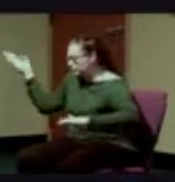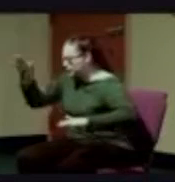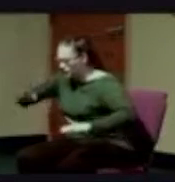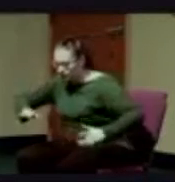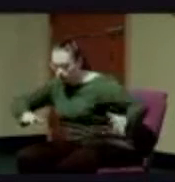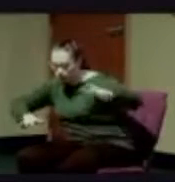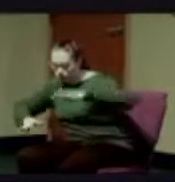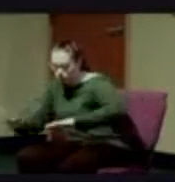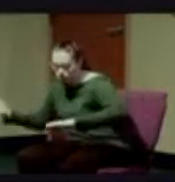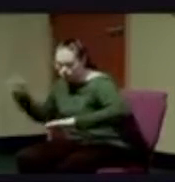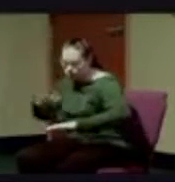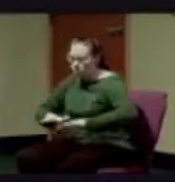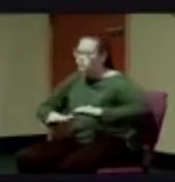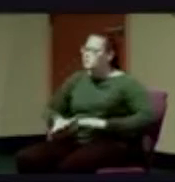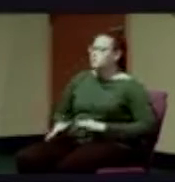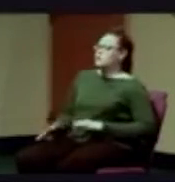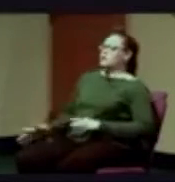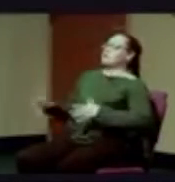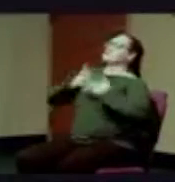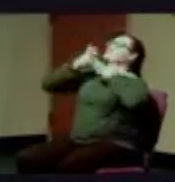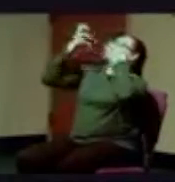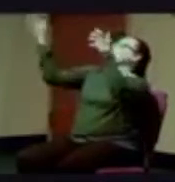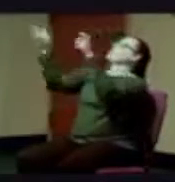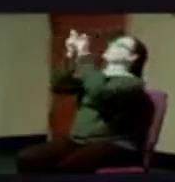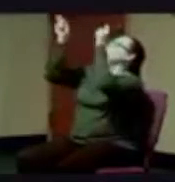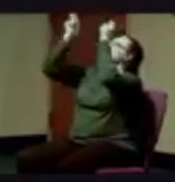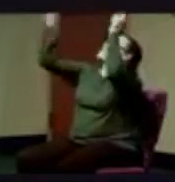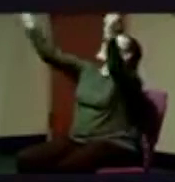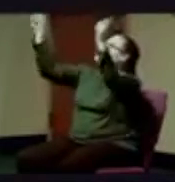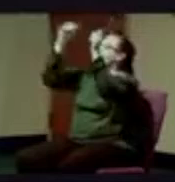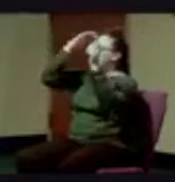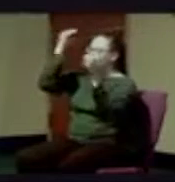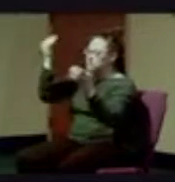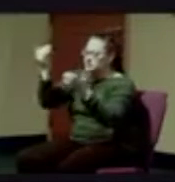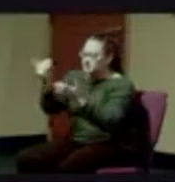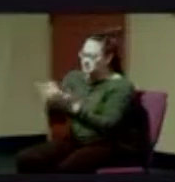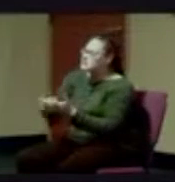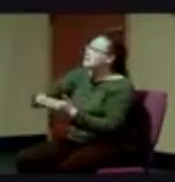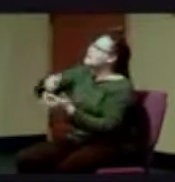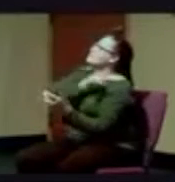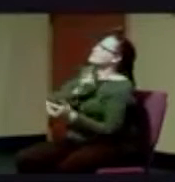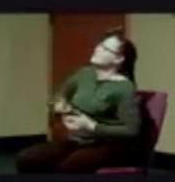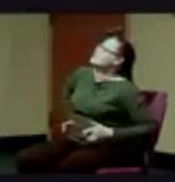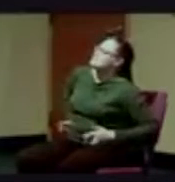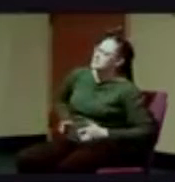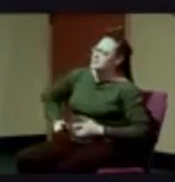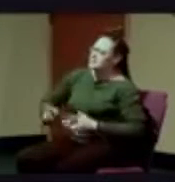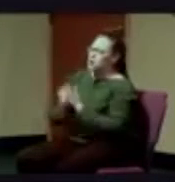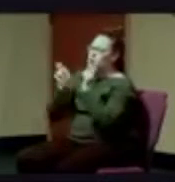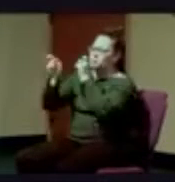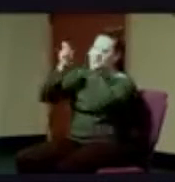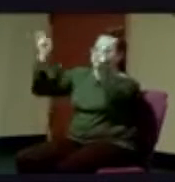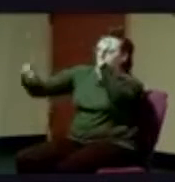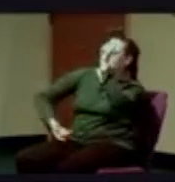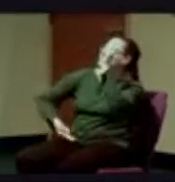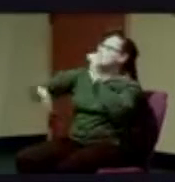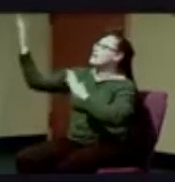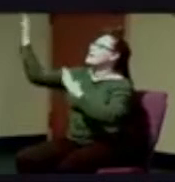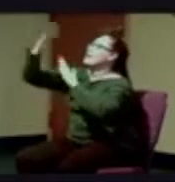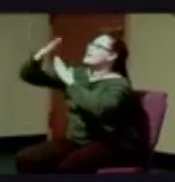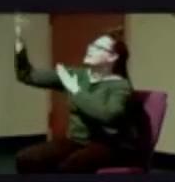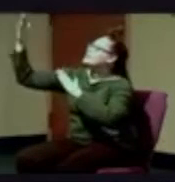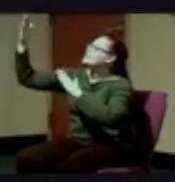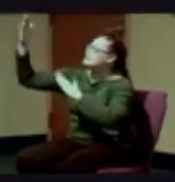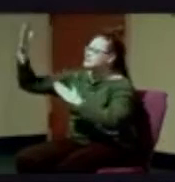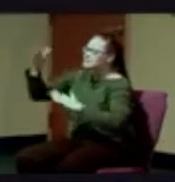followed shouted, "Hosanna to the Son of David. Blessed is he who comes in the name of the Lord. Hosanna in the highest." When